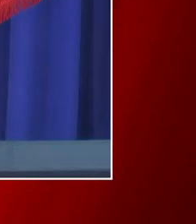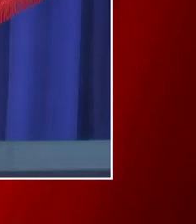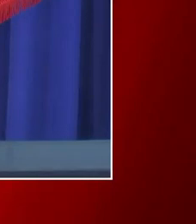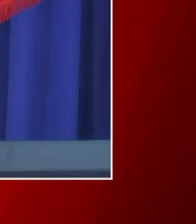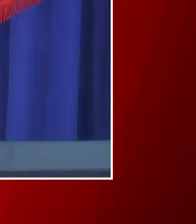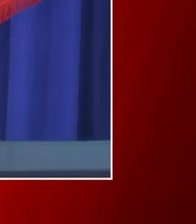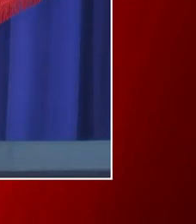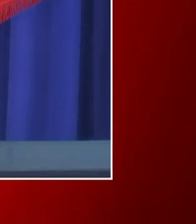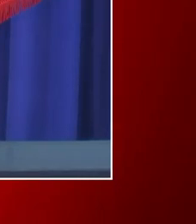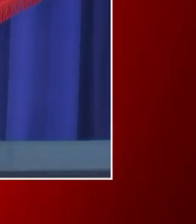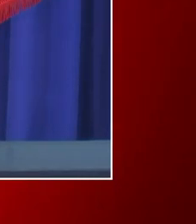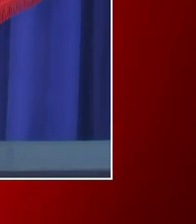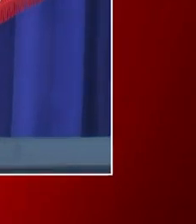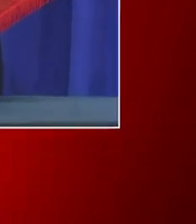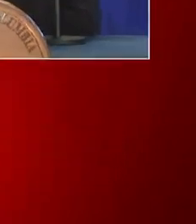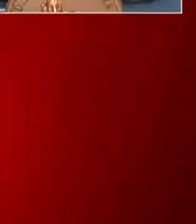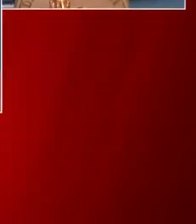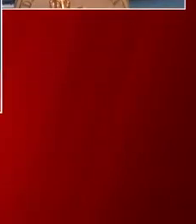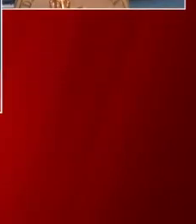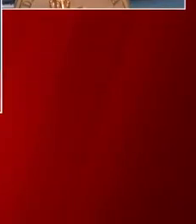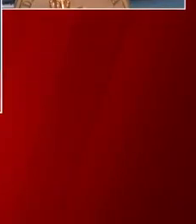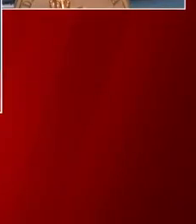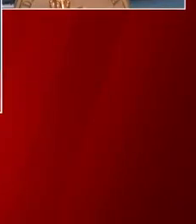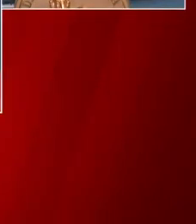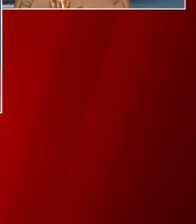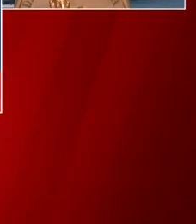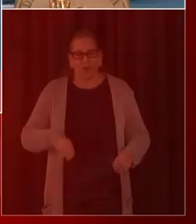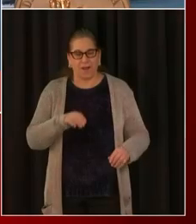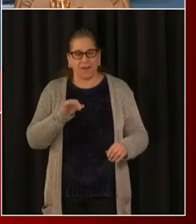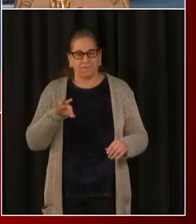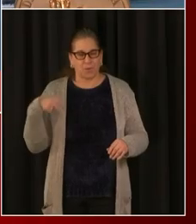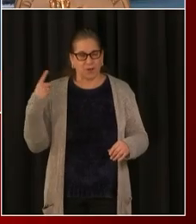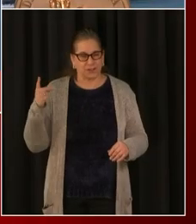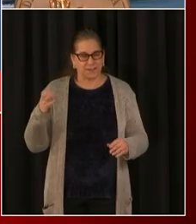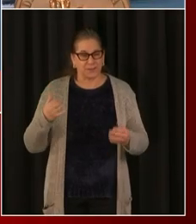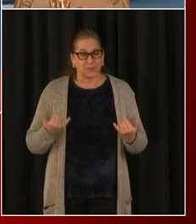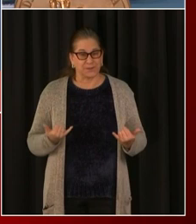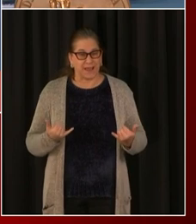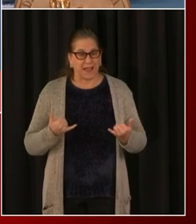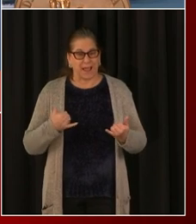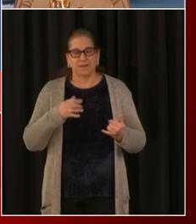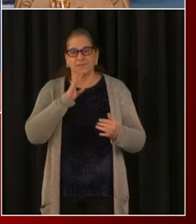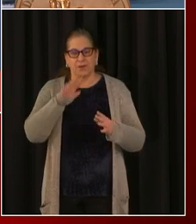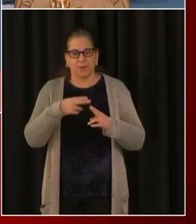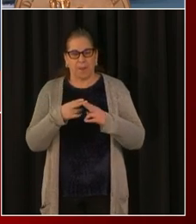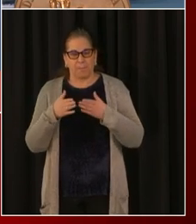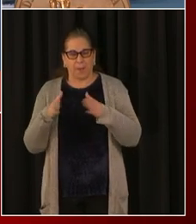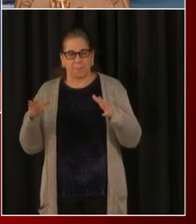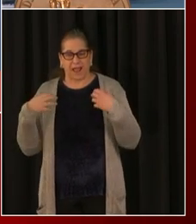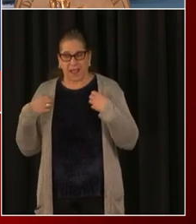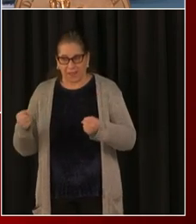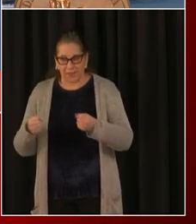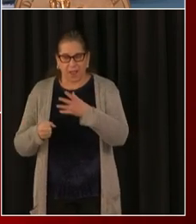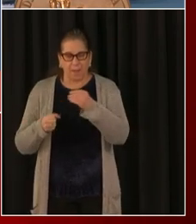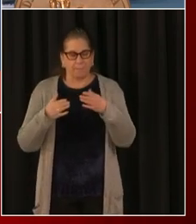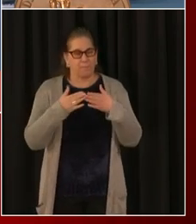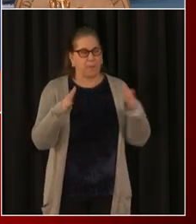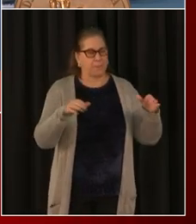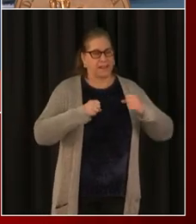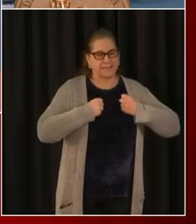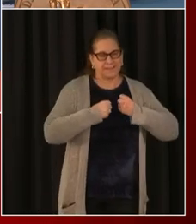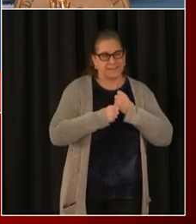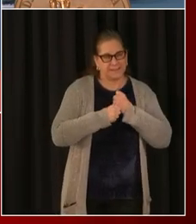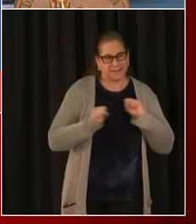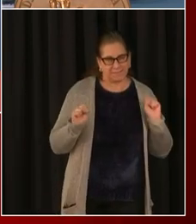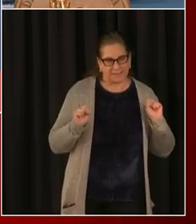Muriel Bowser. I'm the mayor of Washington, D.C. Today, I'm joined by members of my public health and public safety teams, including Dr.